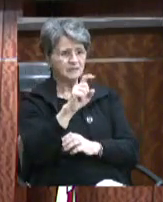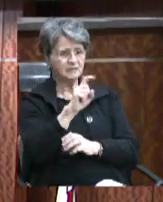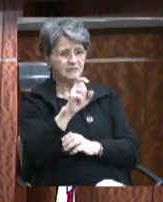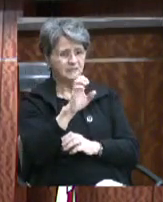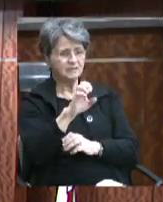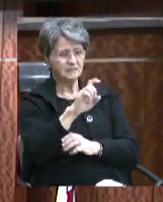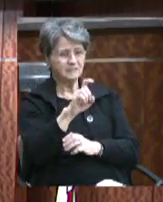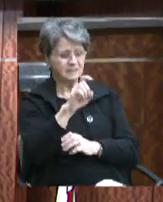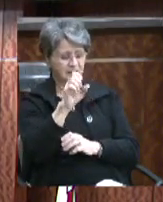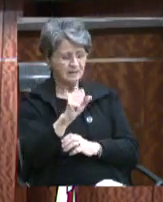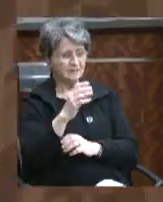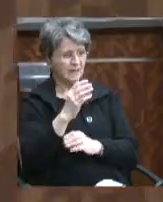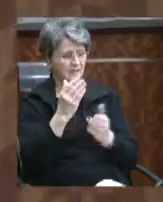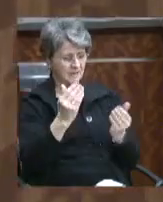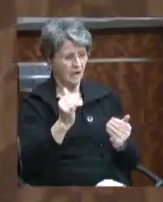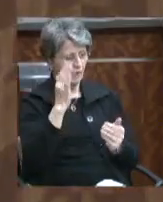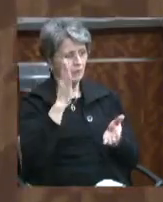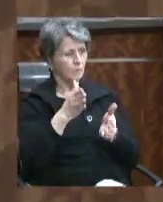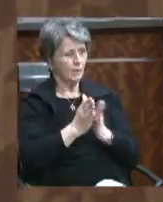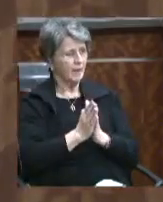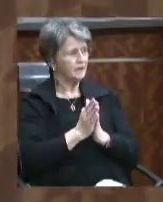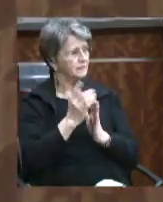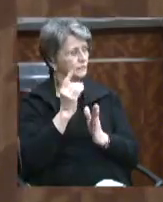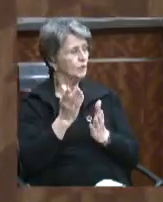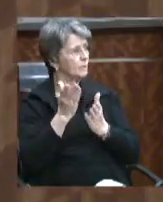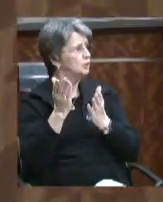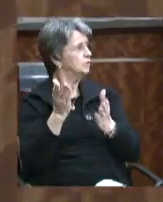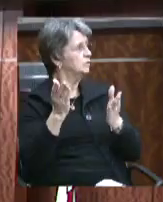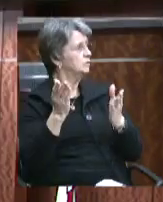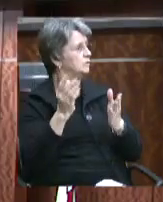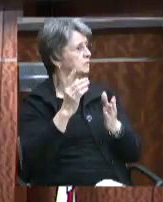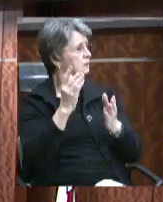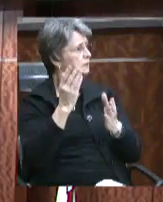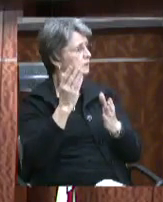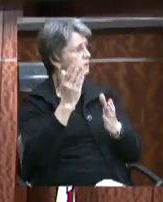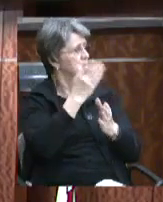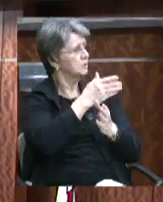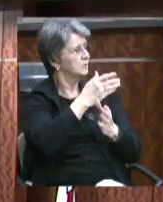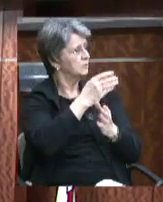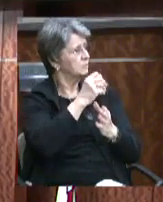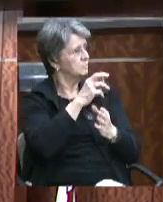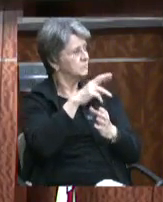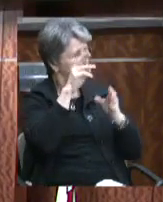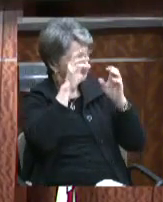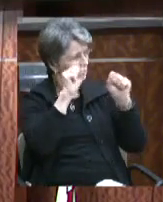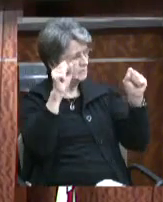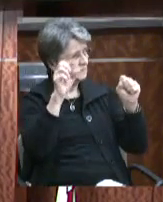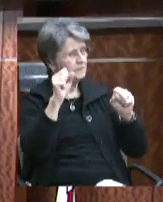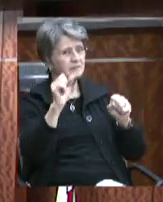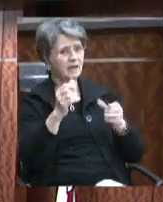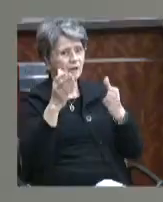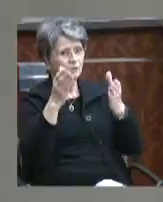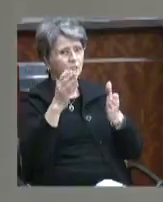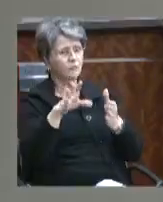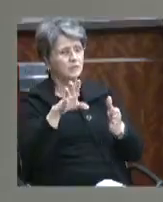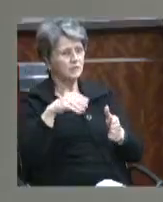for a motion on Mr. President, Mr. Ricks. I move for the adoption of